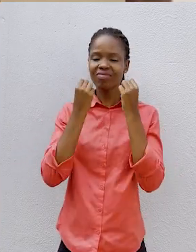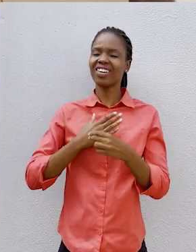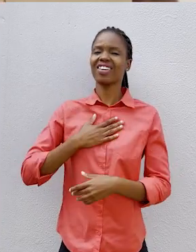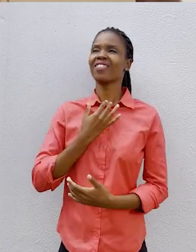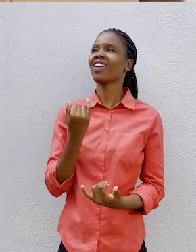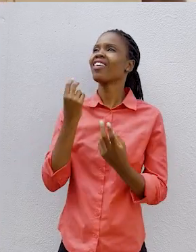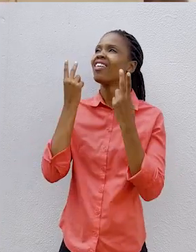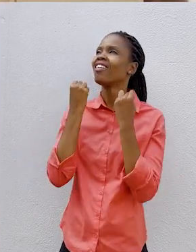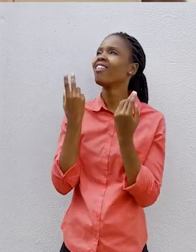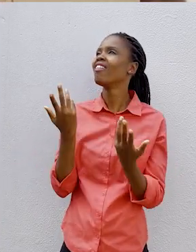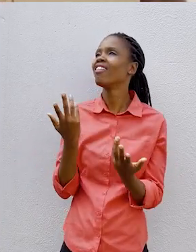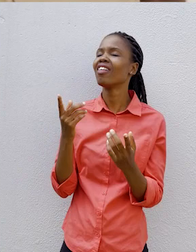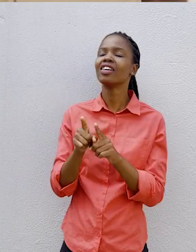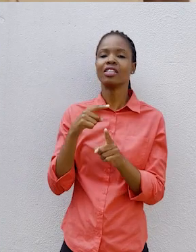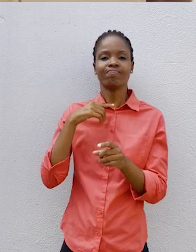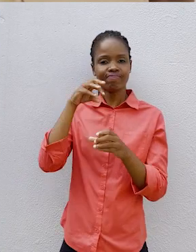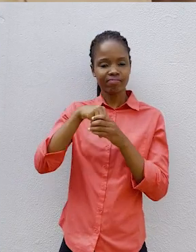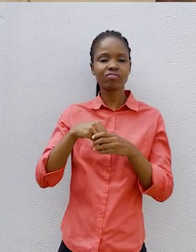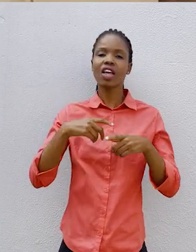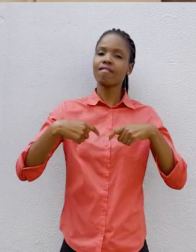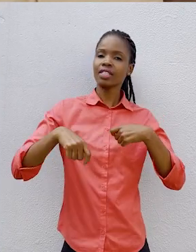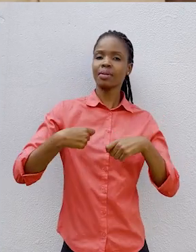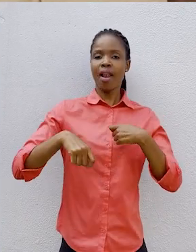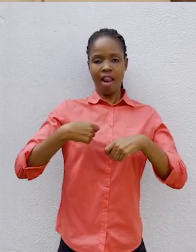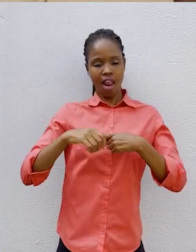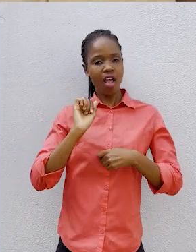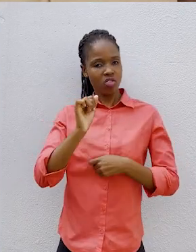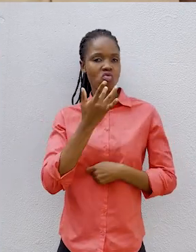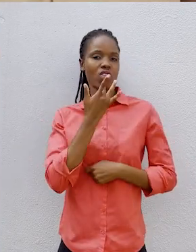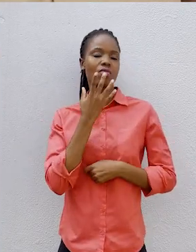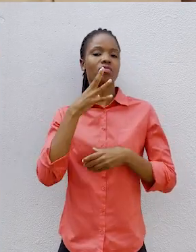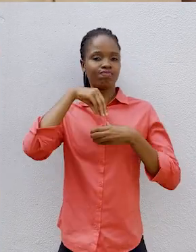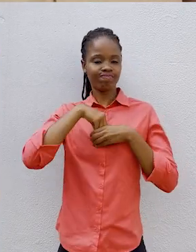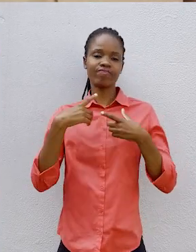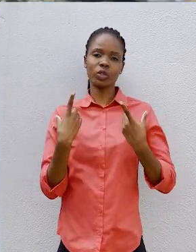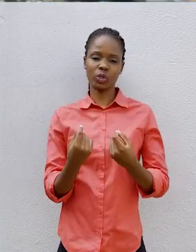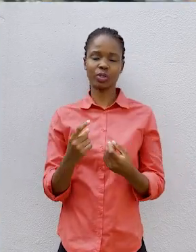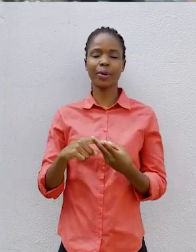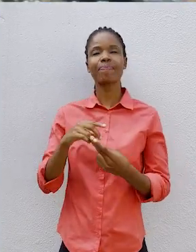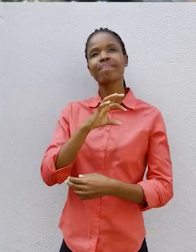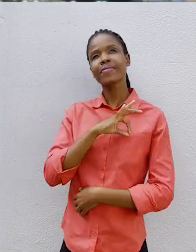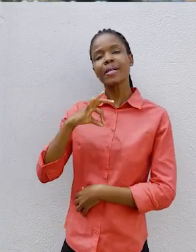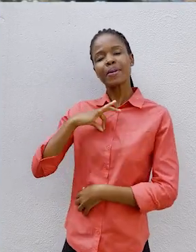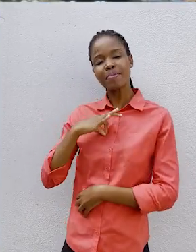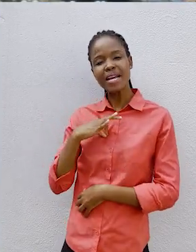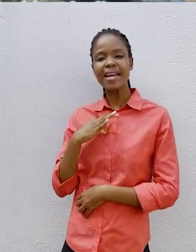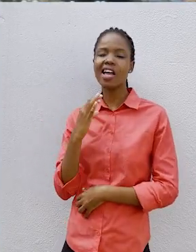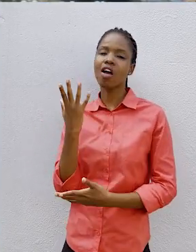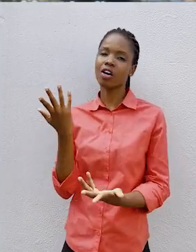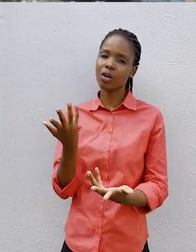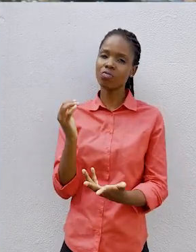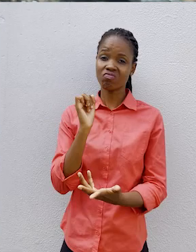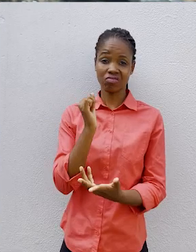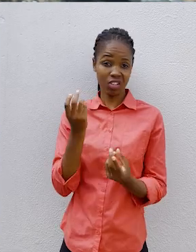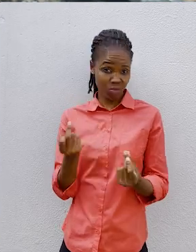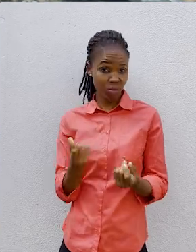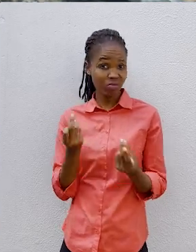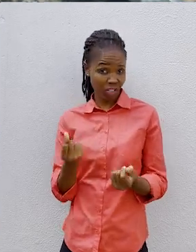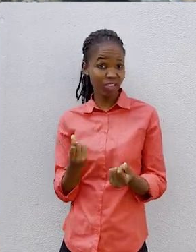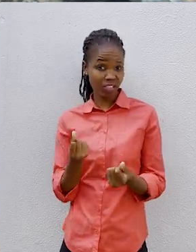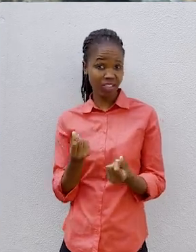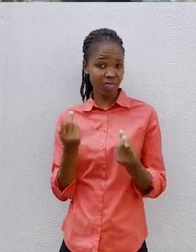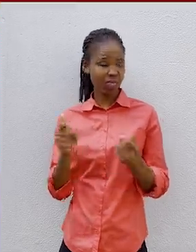what it normally feels like genuinely just going with the flow of what works for you, even if you're a kid. Mayor of